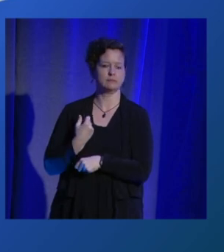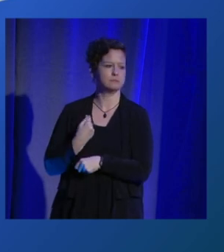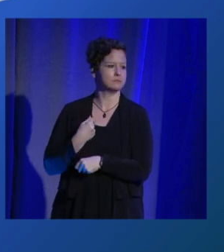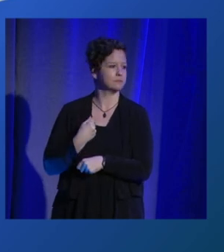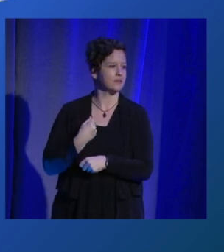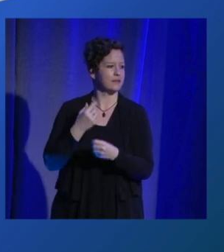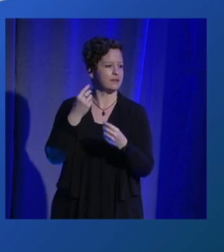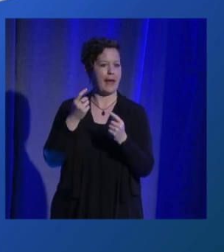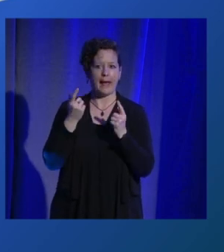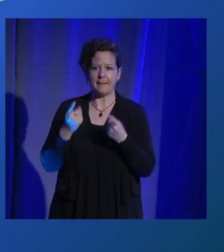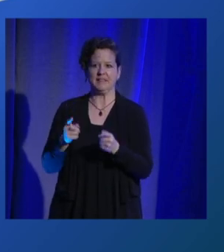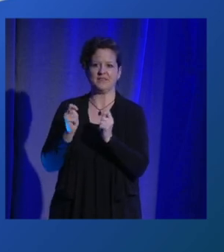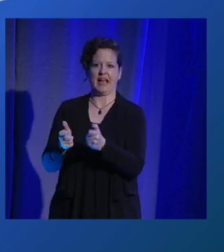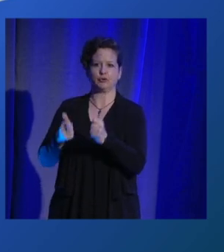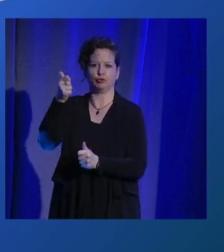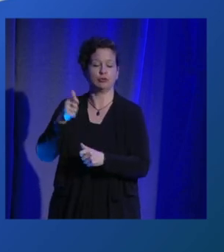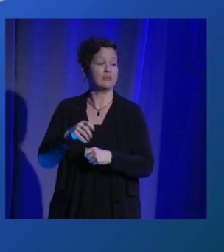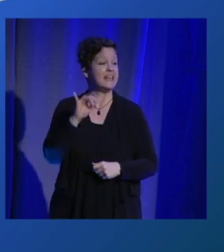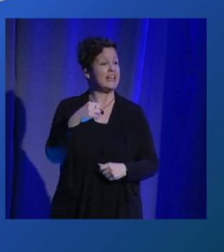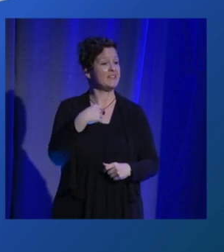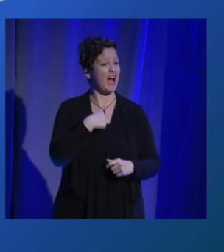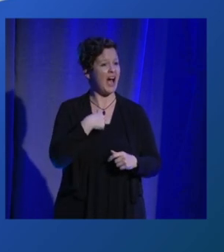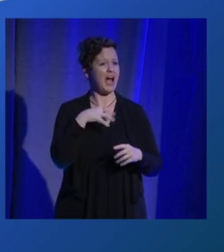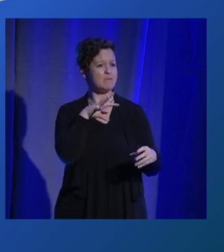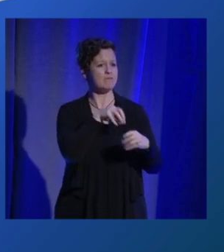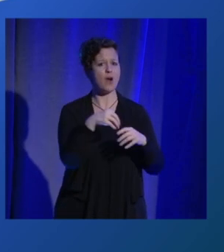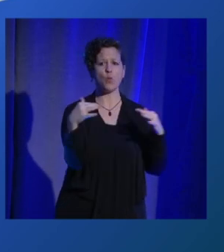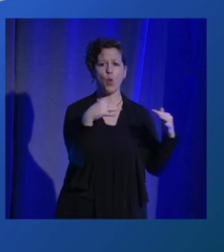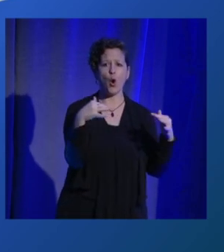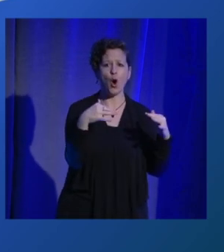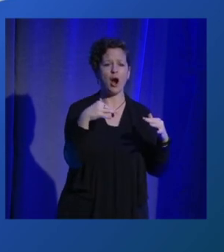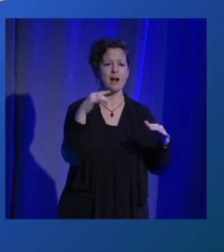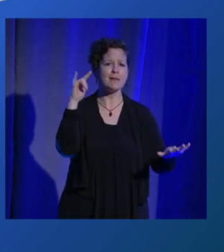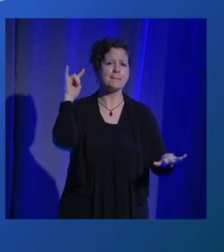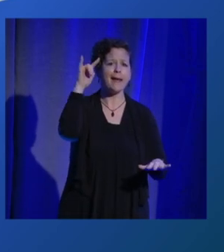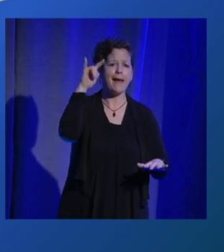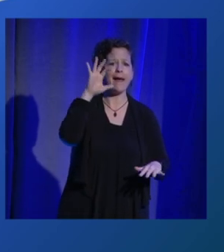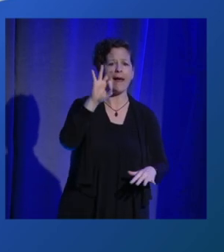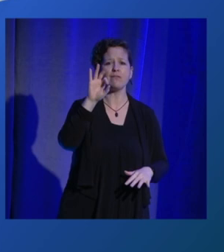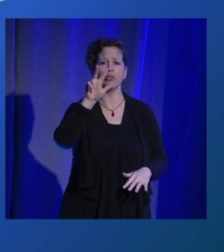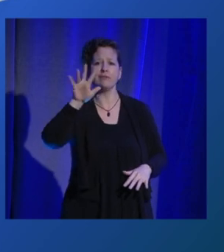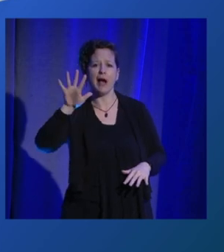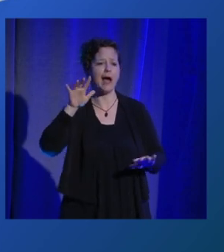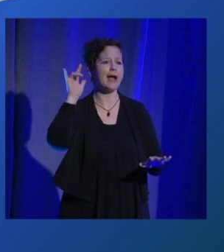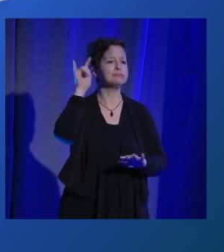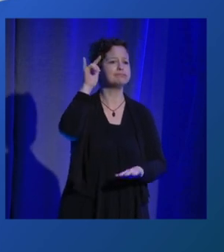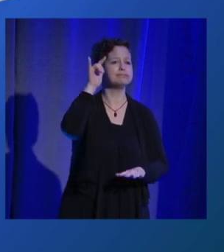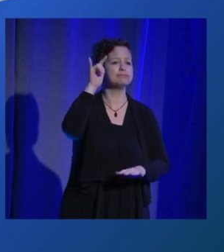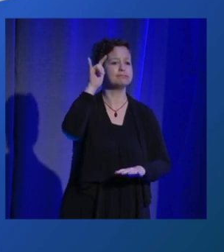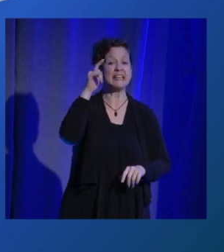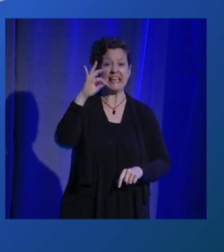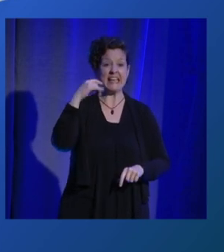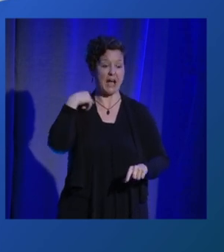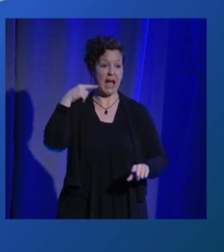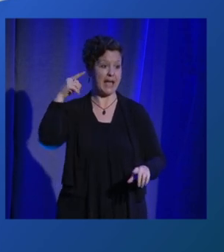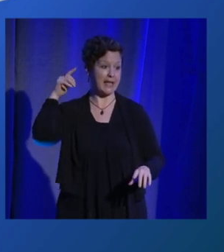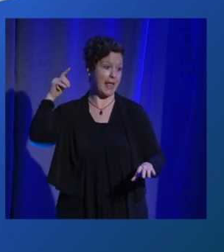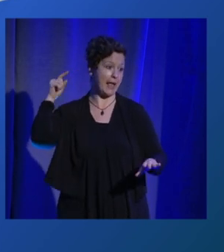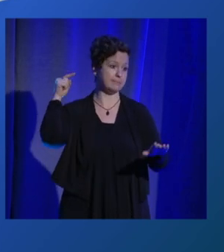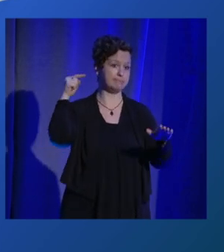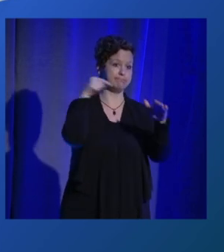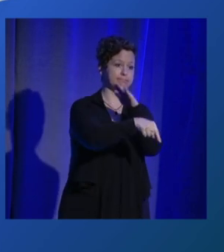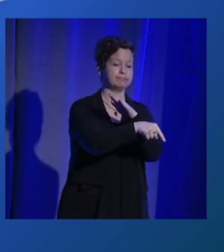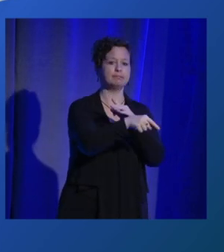trade if I am a war fighter sitting in the F35 if I can reach out and touch somebody before they can reach out and touch